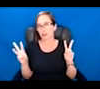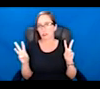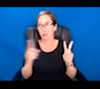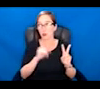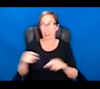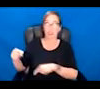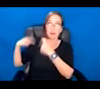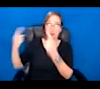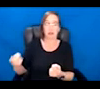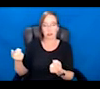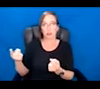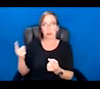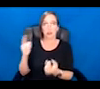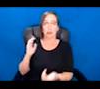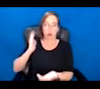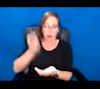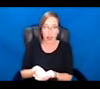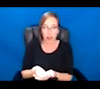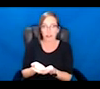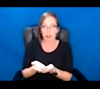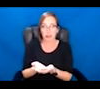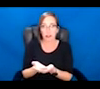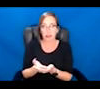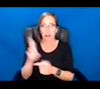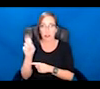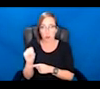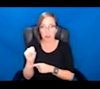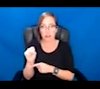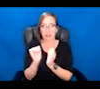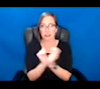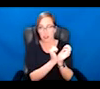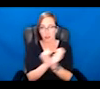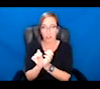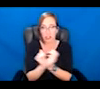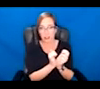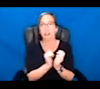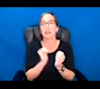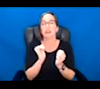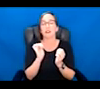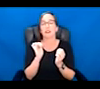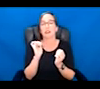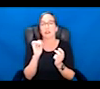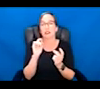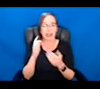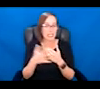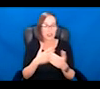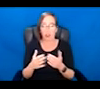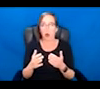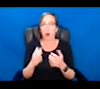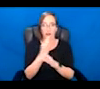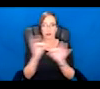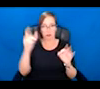from coming over as chattel and being subjected to chattel slavery, but even as emancipation began to